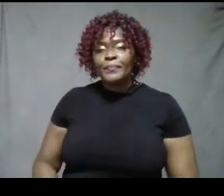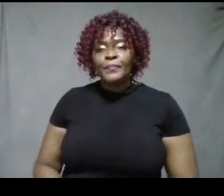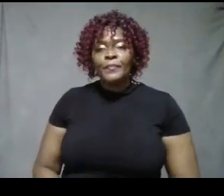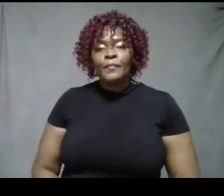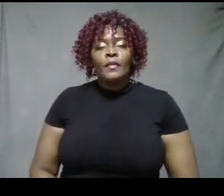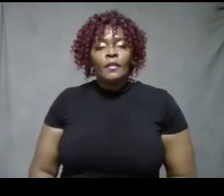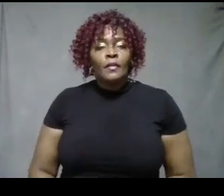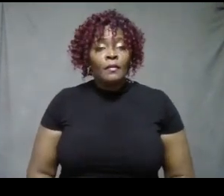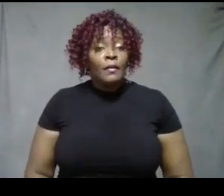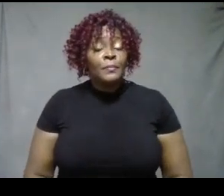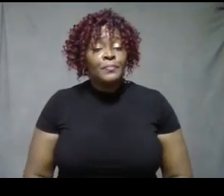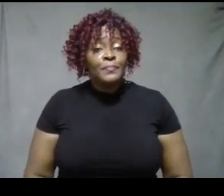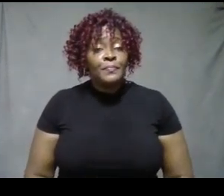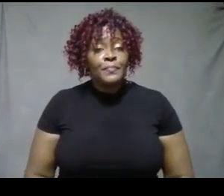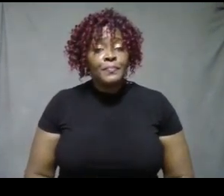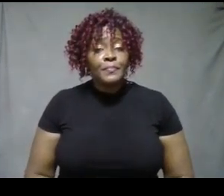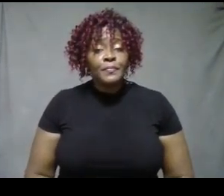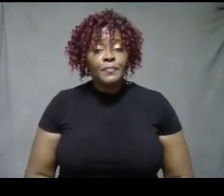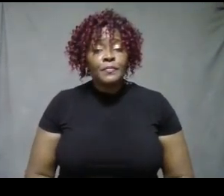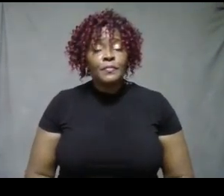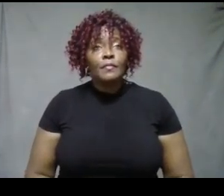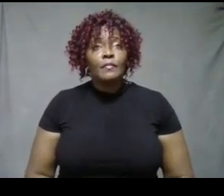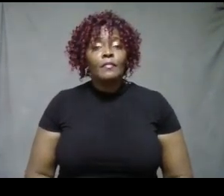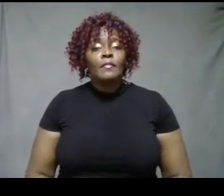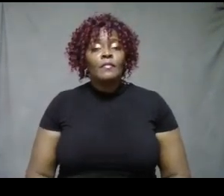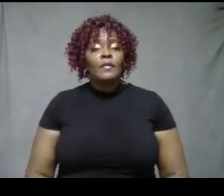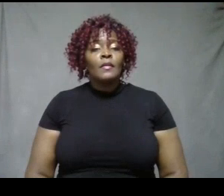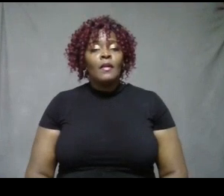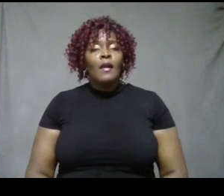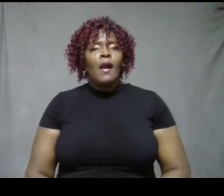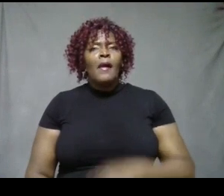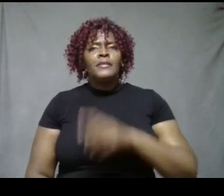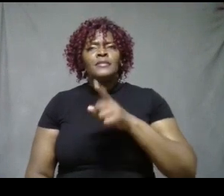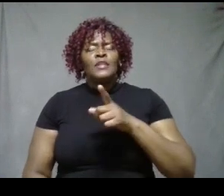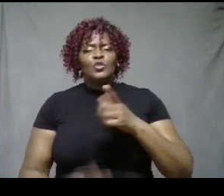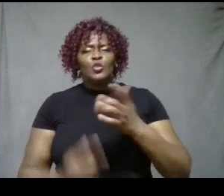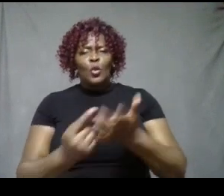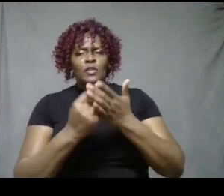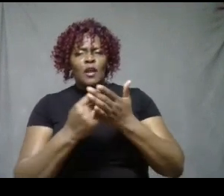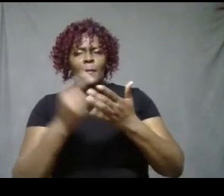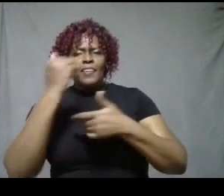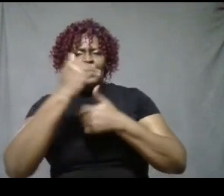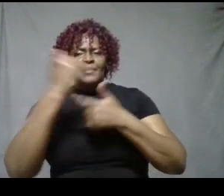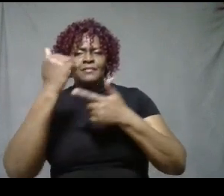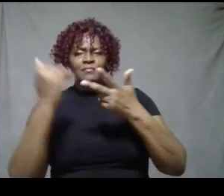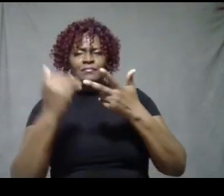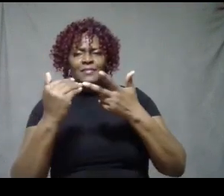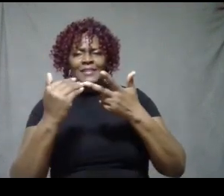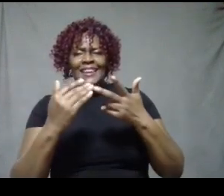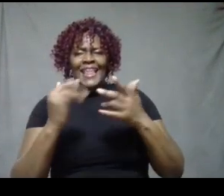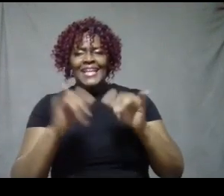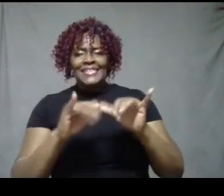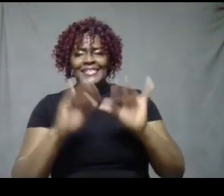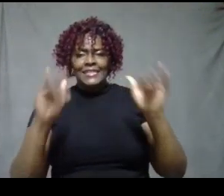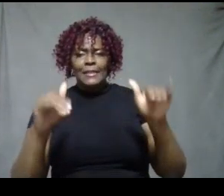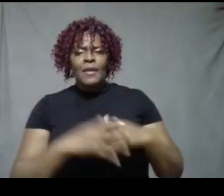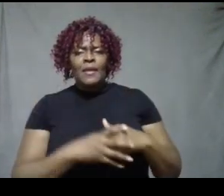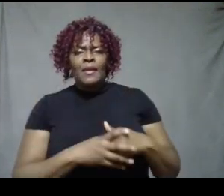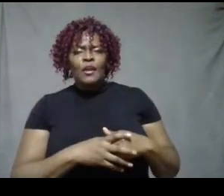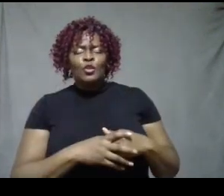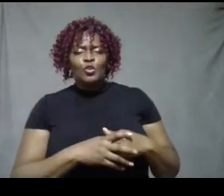Commissioner? I mean, just to talk about the tiered systems, I think looking at, so option